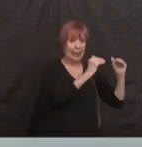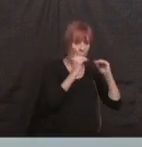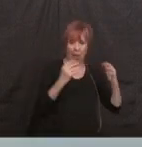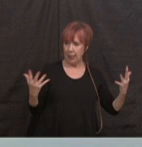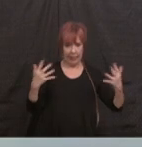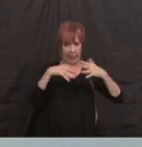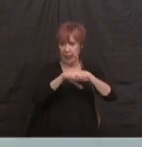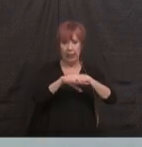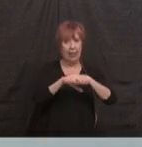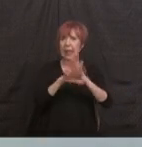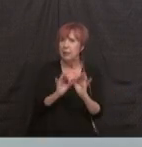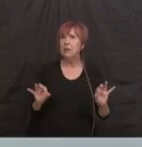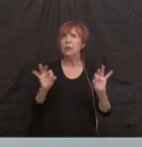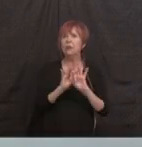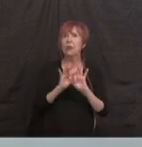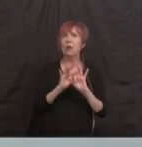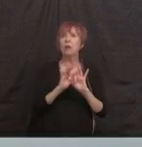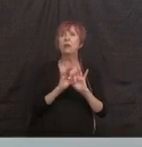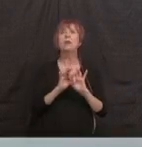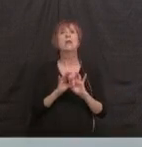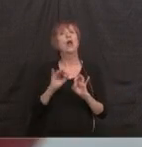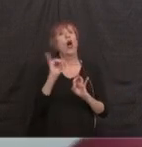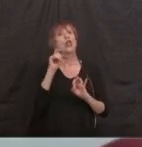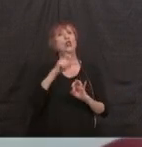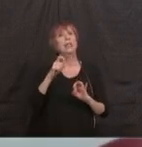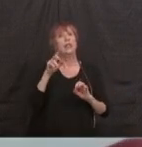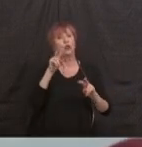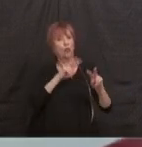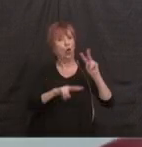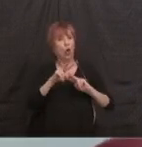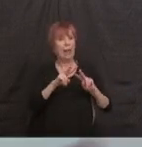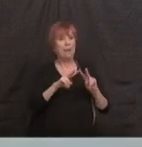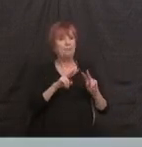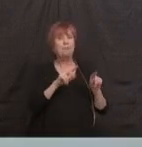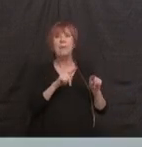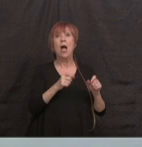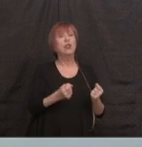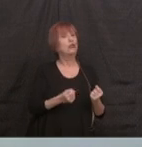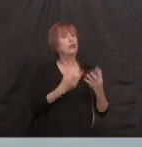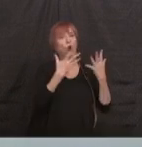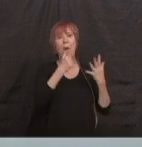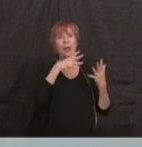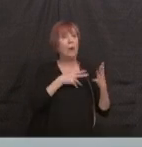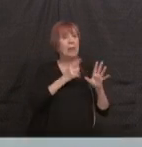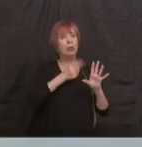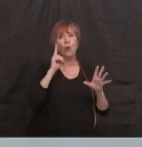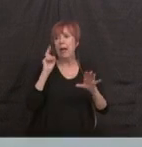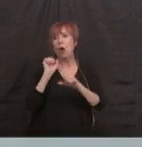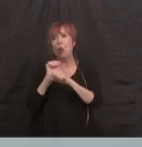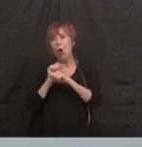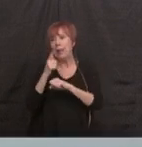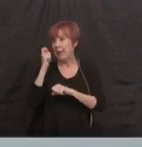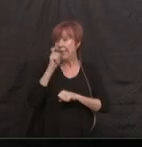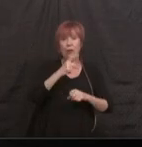is critical. We also need to look at, so many women left the workforce because they had to take care of